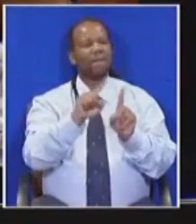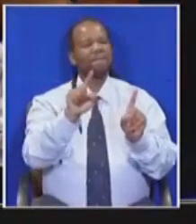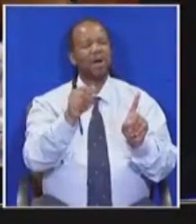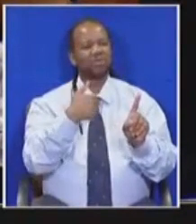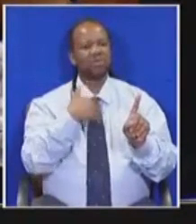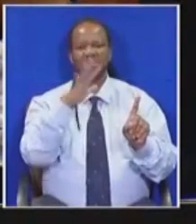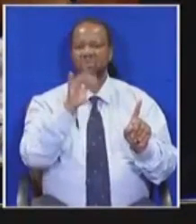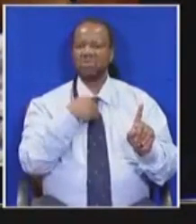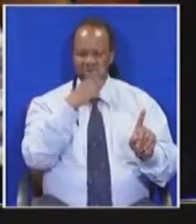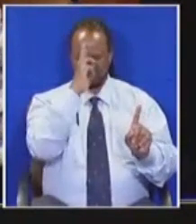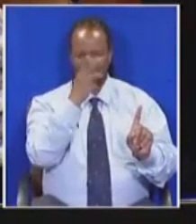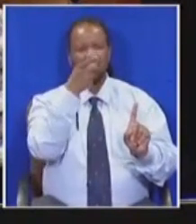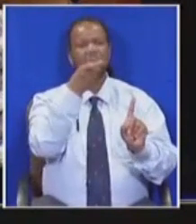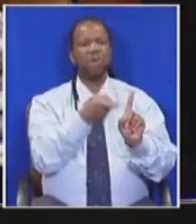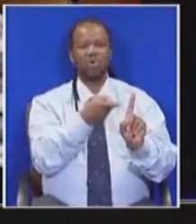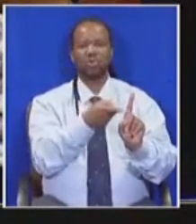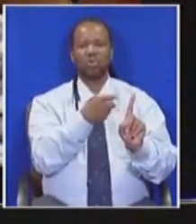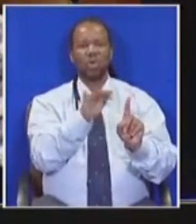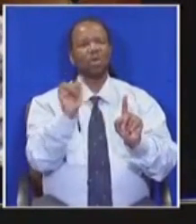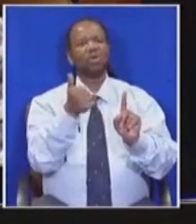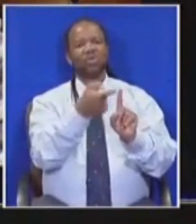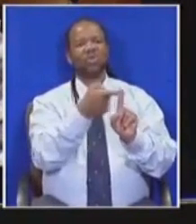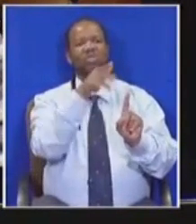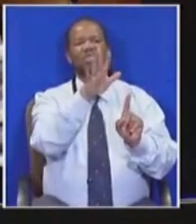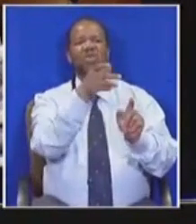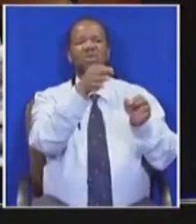legitimate what is essentially a Gupta stooge.